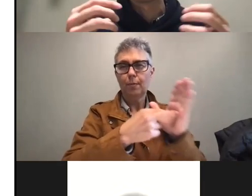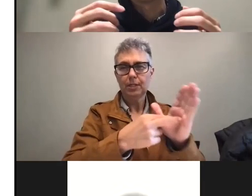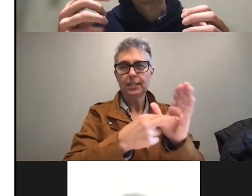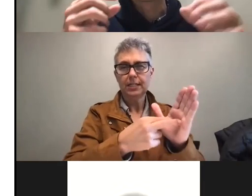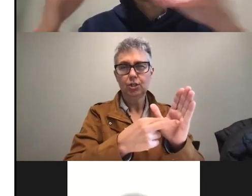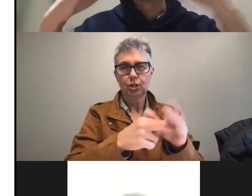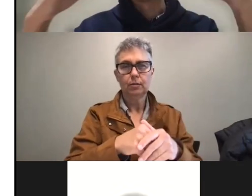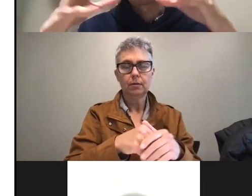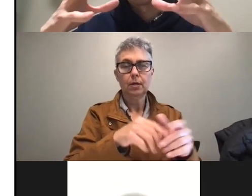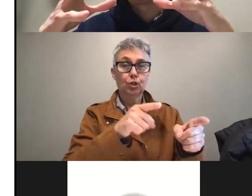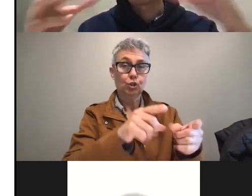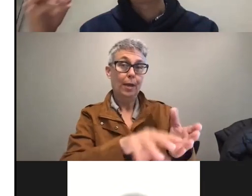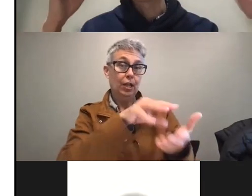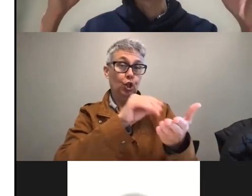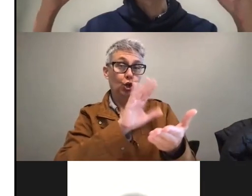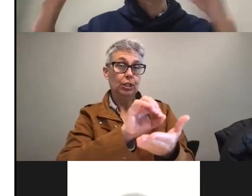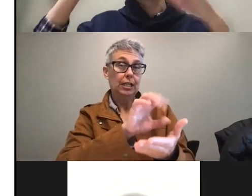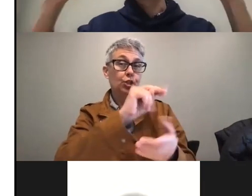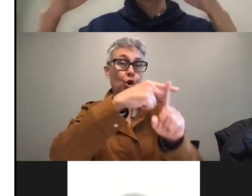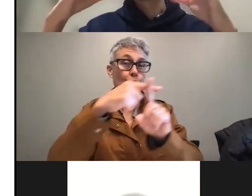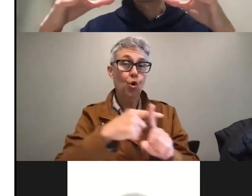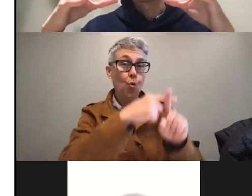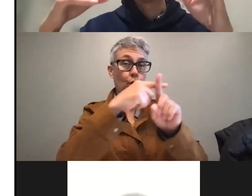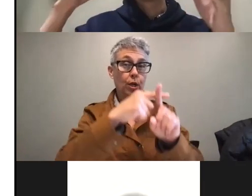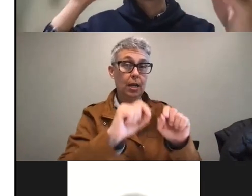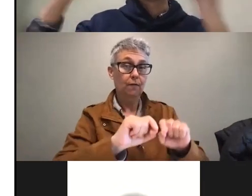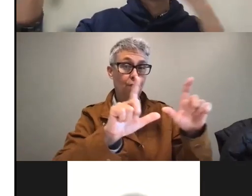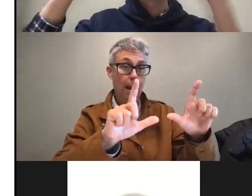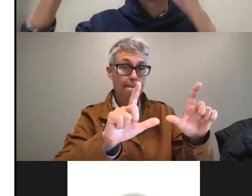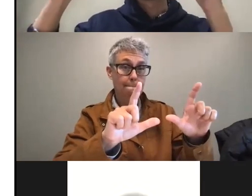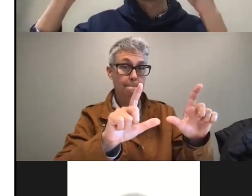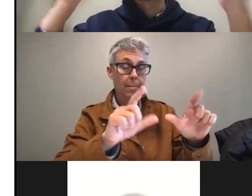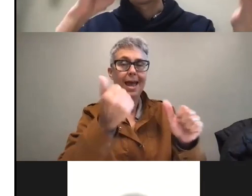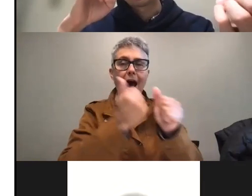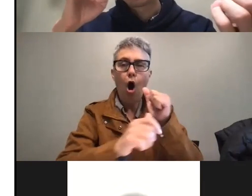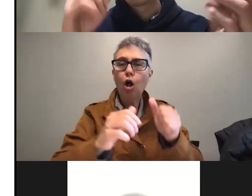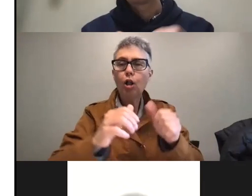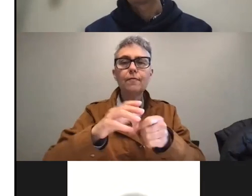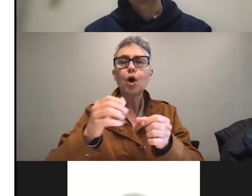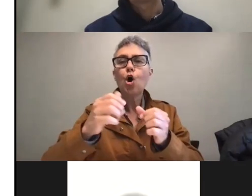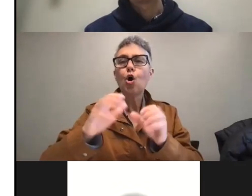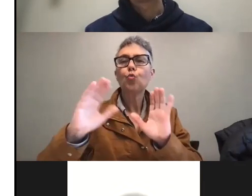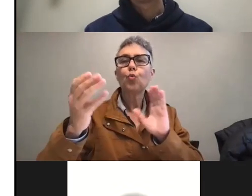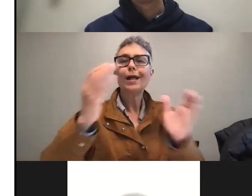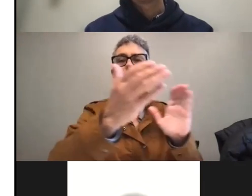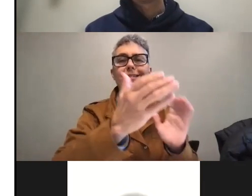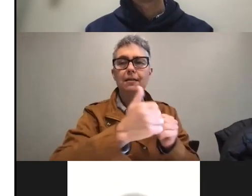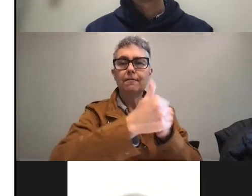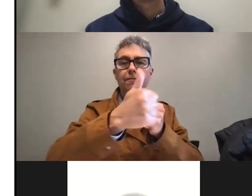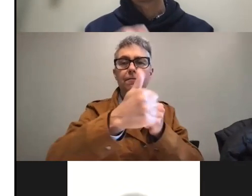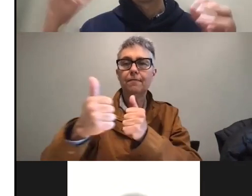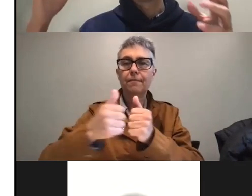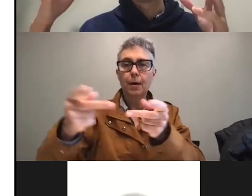learns its own coordinate frame. Everything is in this coordinate frame. Their relative position are right, but